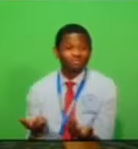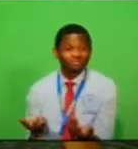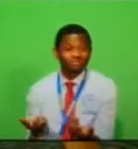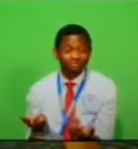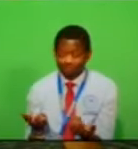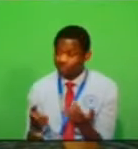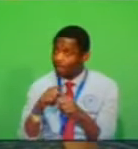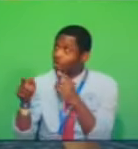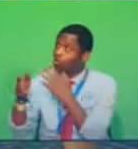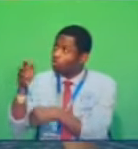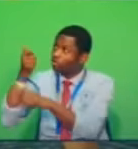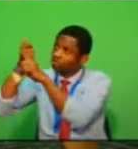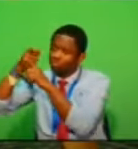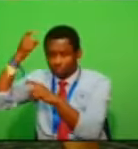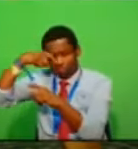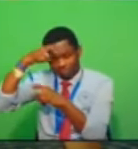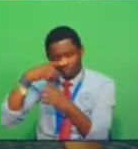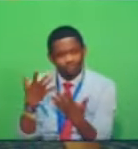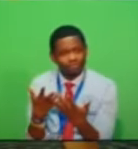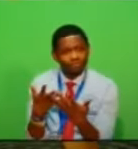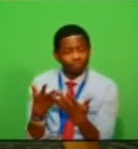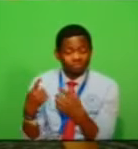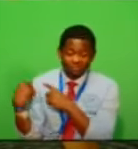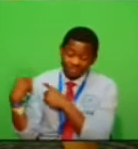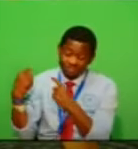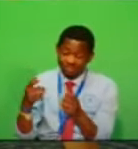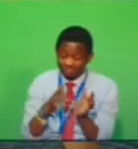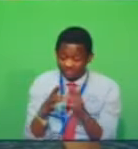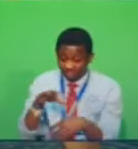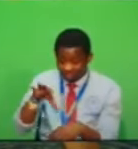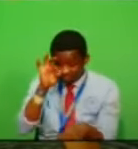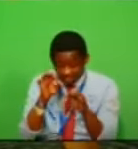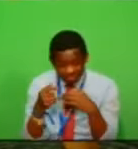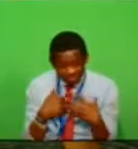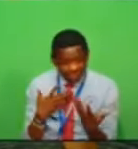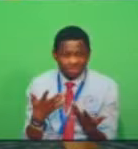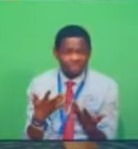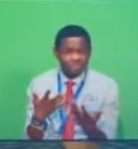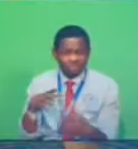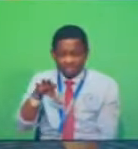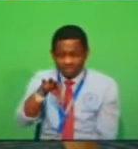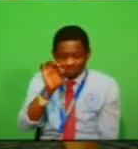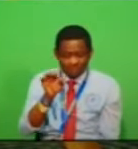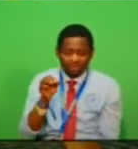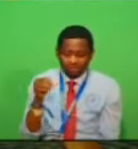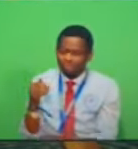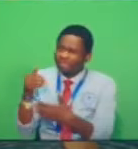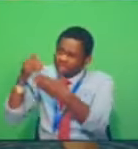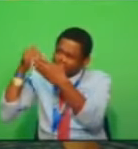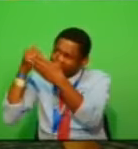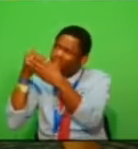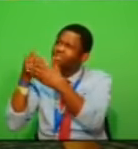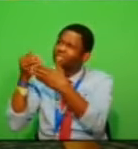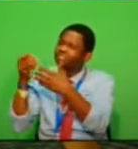his own wisdom. And that is why since Jesus found me, I have come closer to him by changing